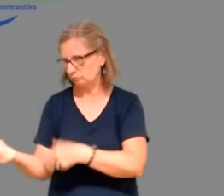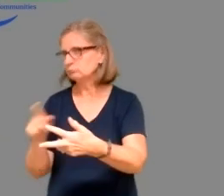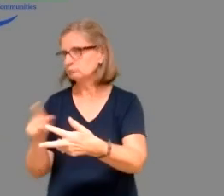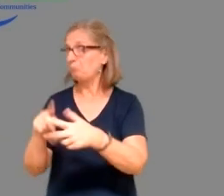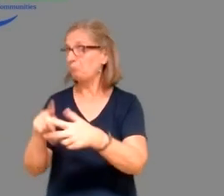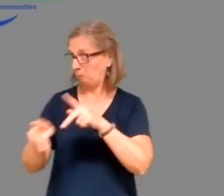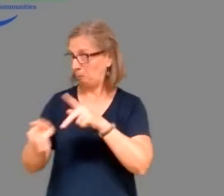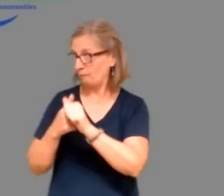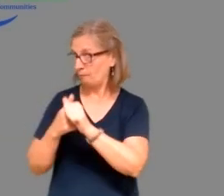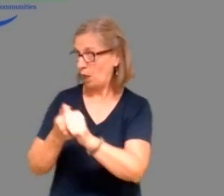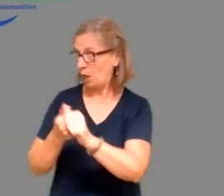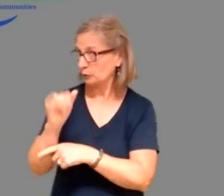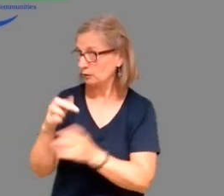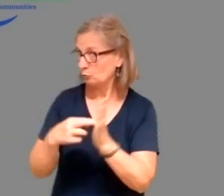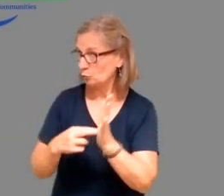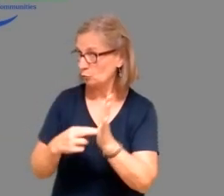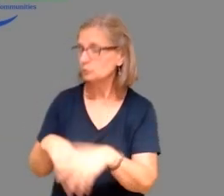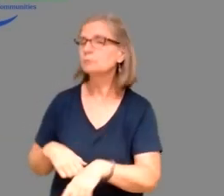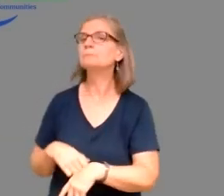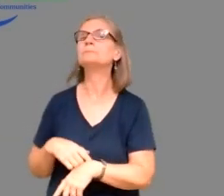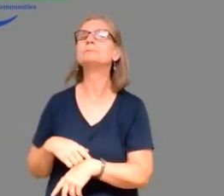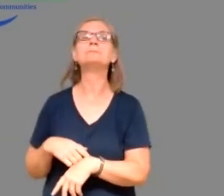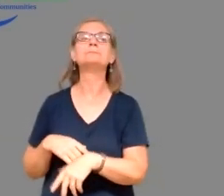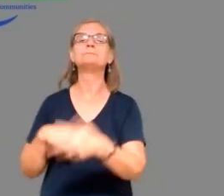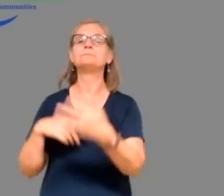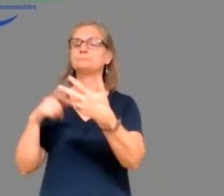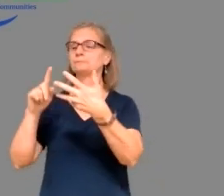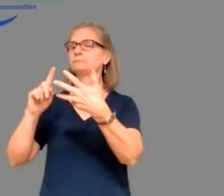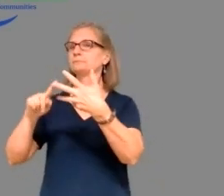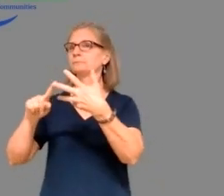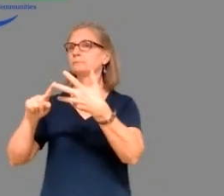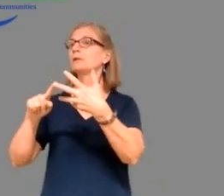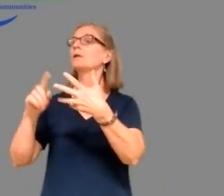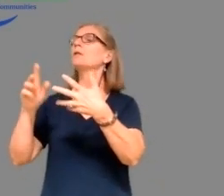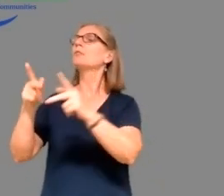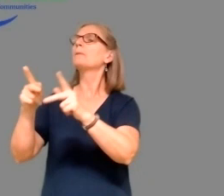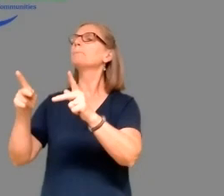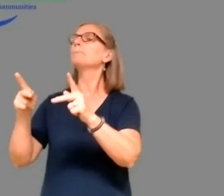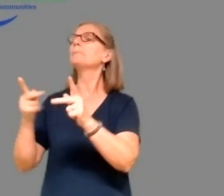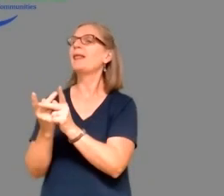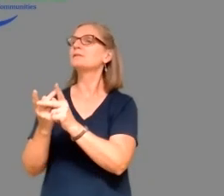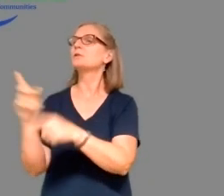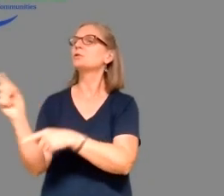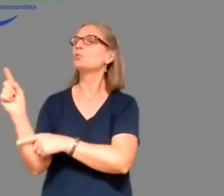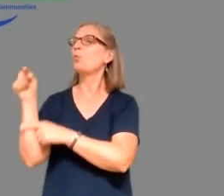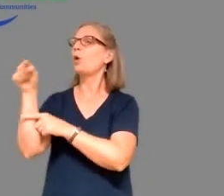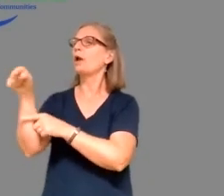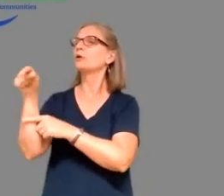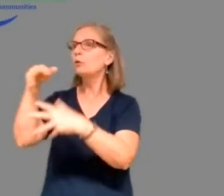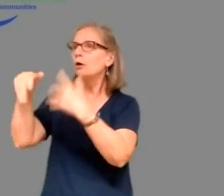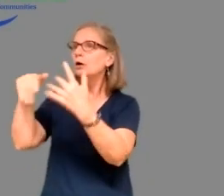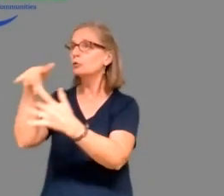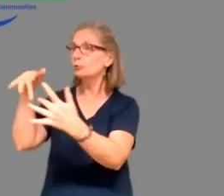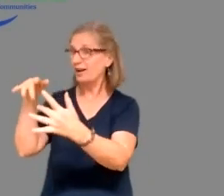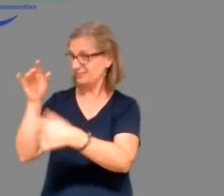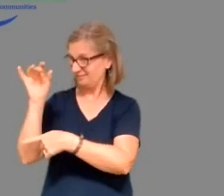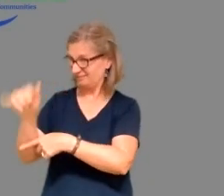Some of the places that you interact with, what are the chances that those places are being